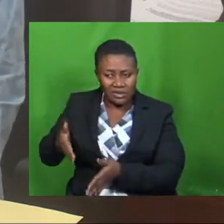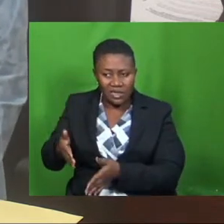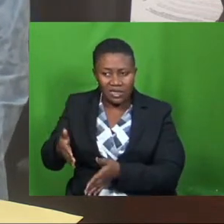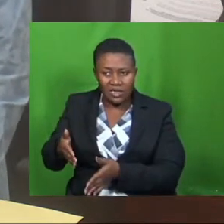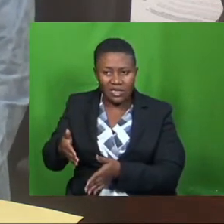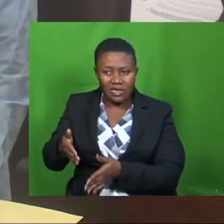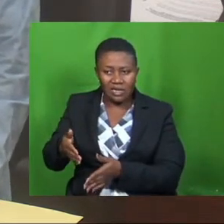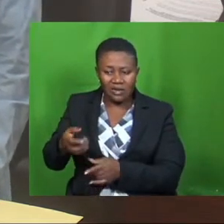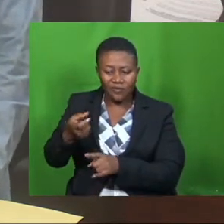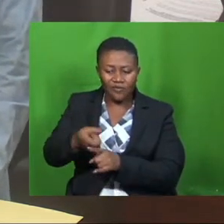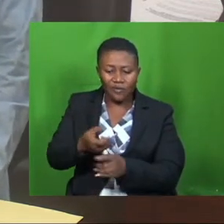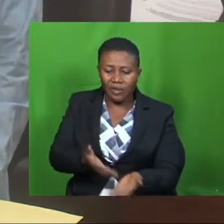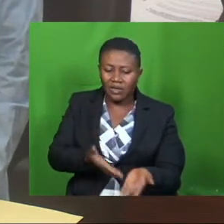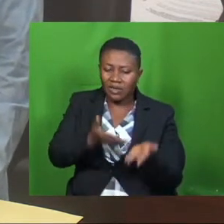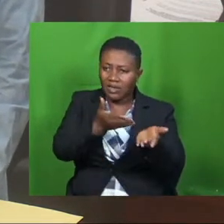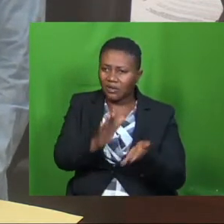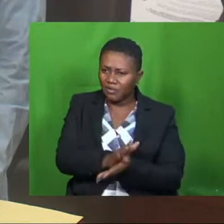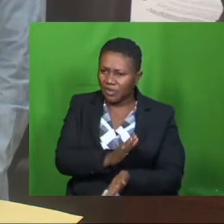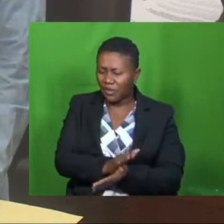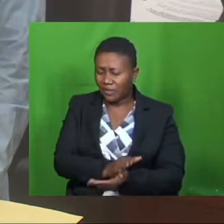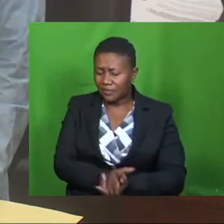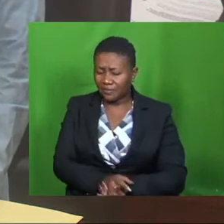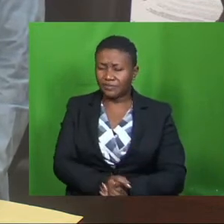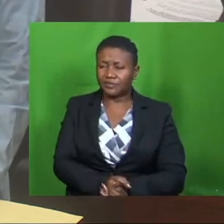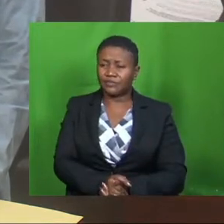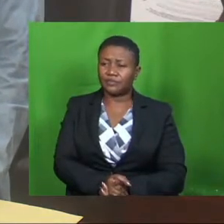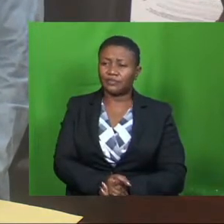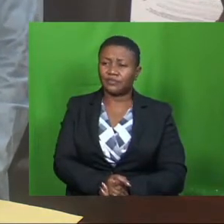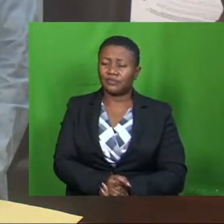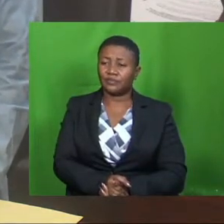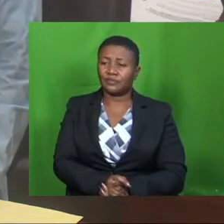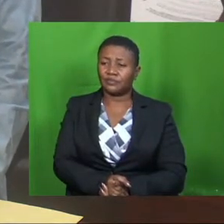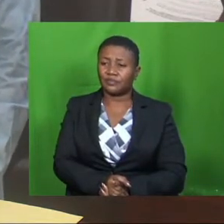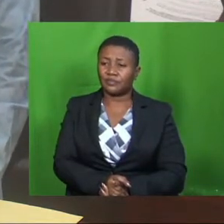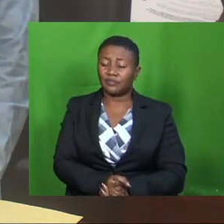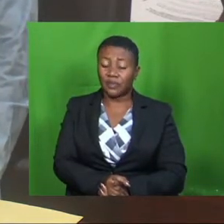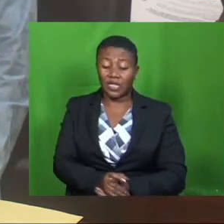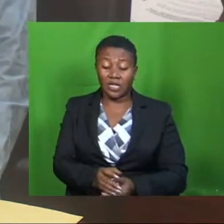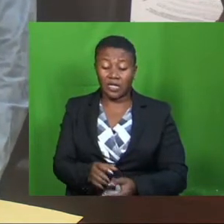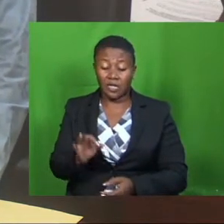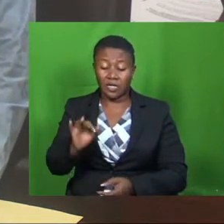So, Mr. Speaker, we should be realistic. Between today and